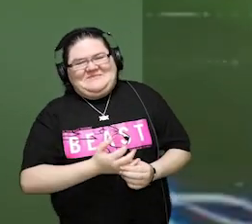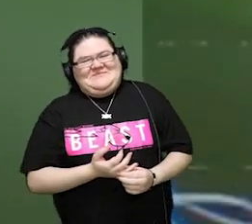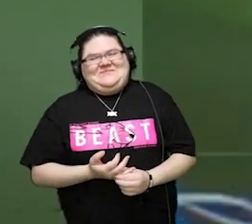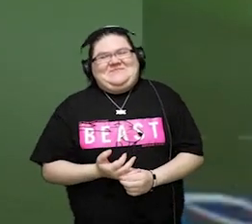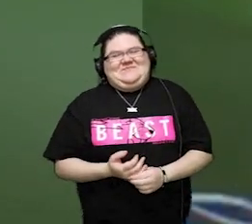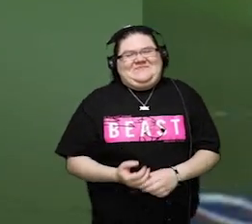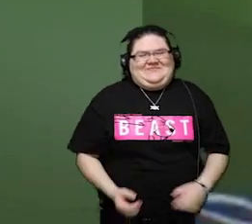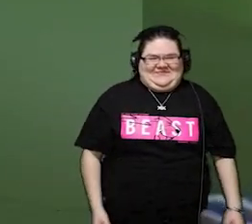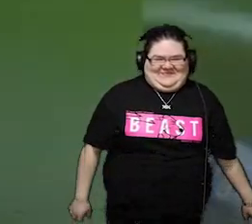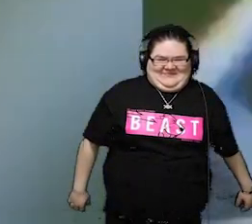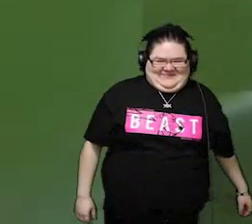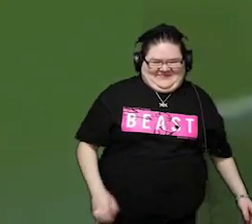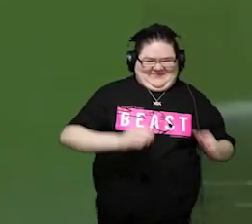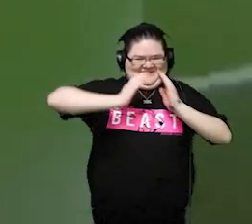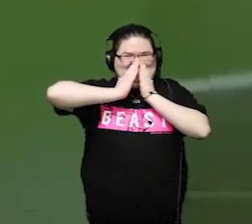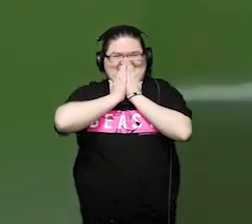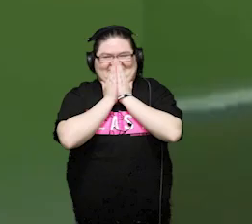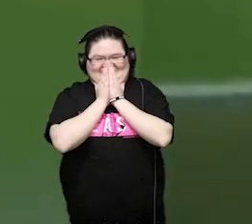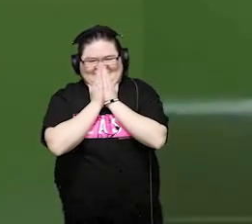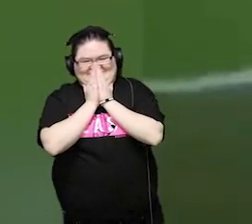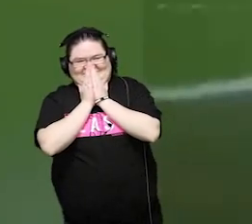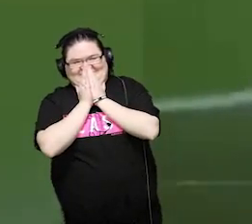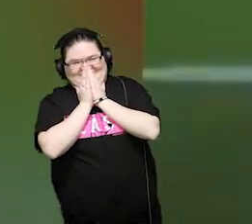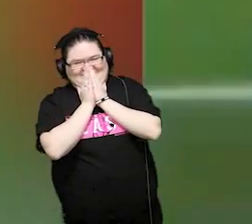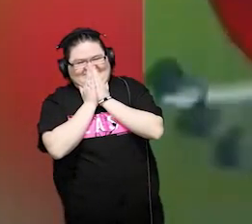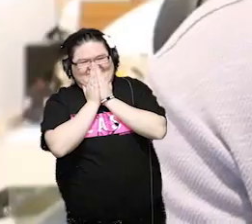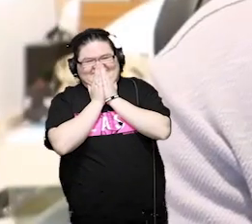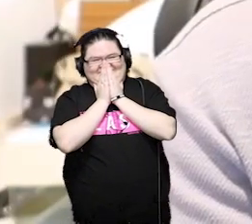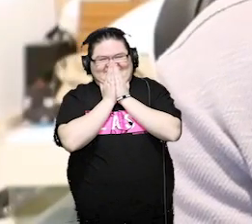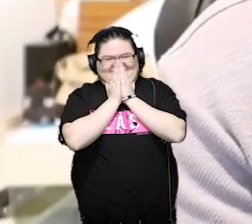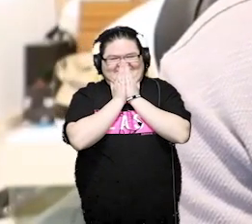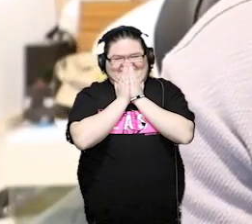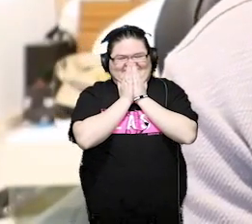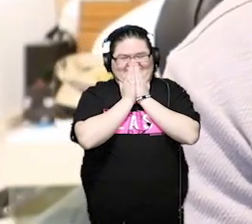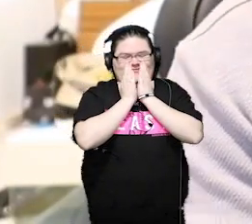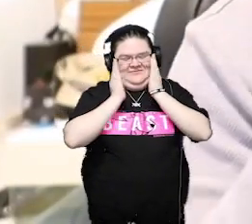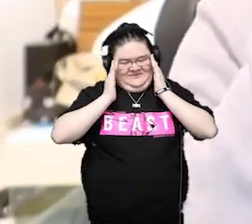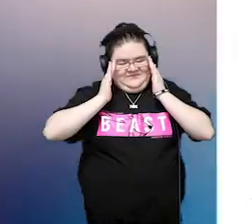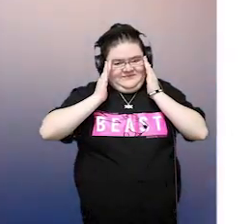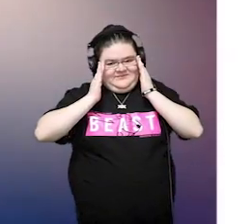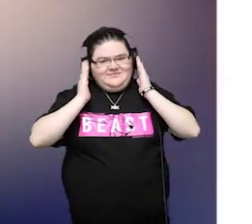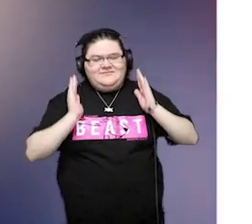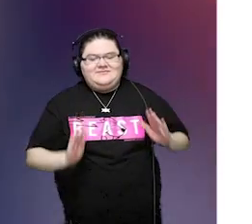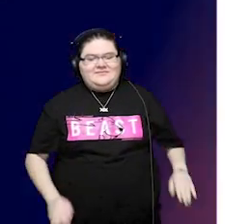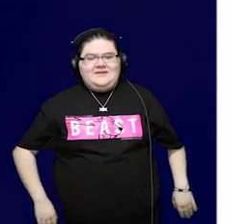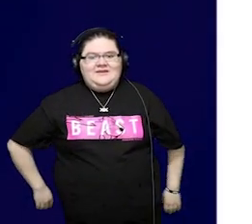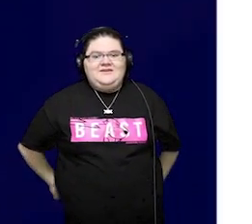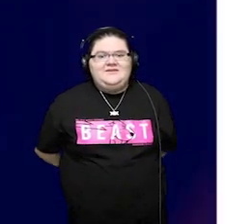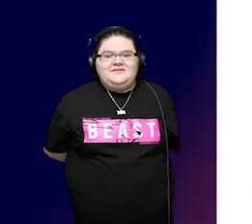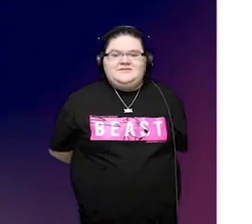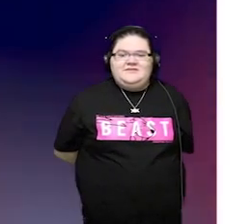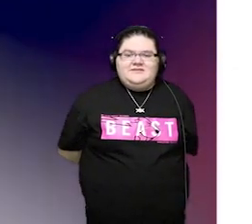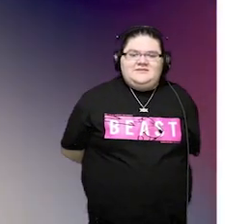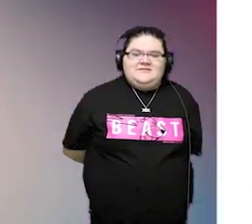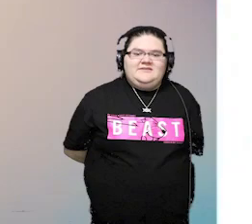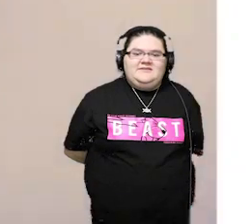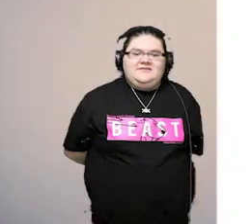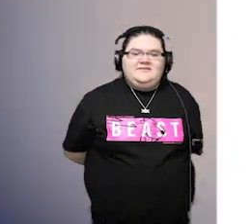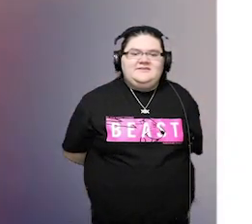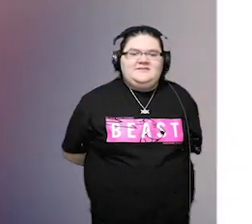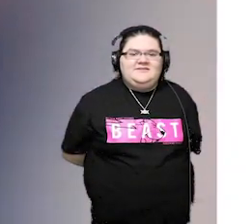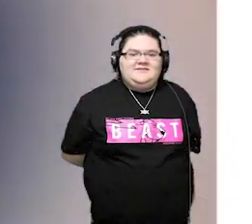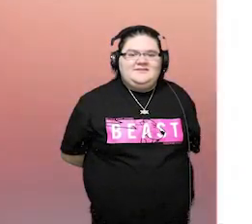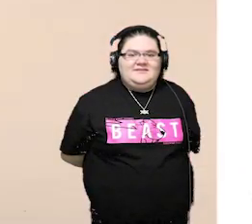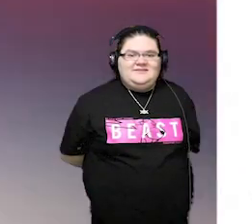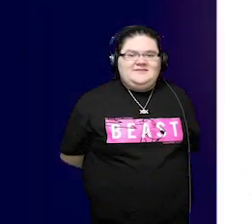stop, man. It's time to recommend you all to see the Nutcracker movie coming out this winter. That was close. That was close. Oh, Keo